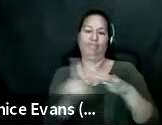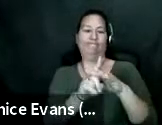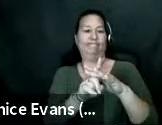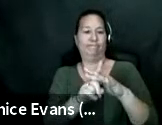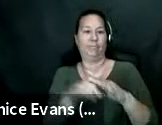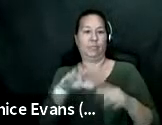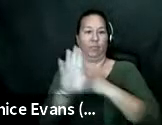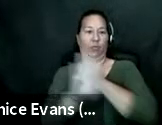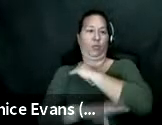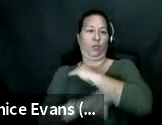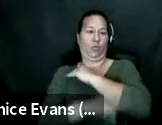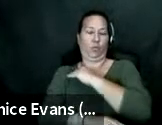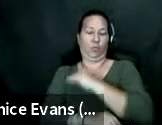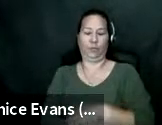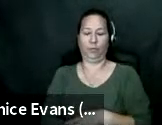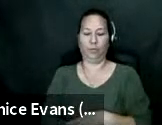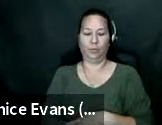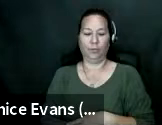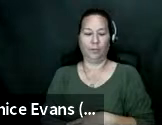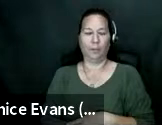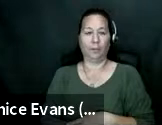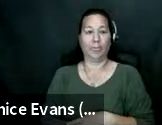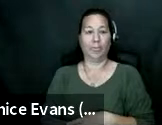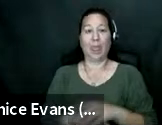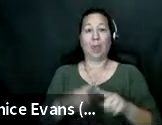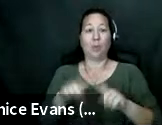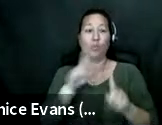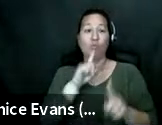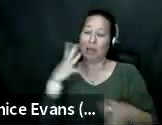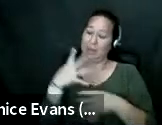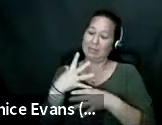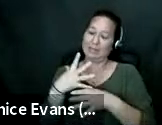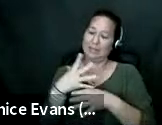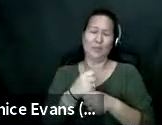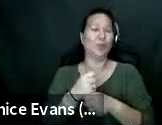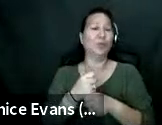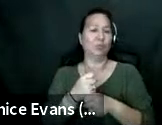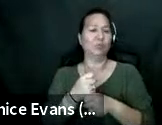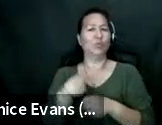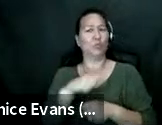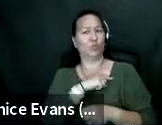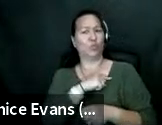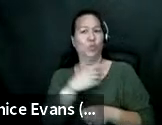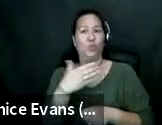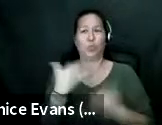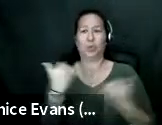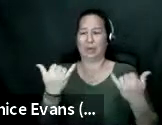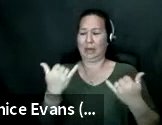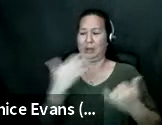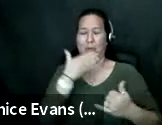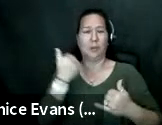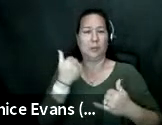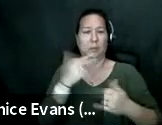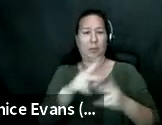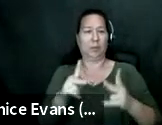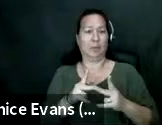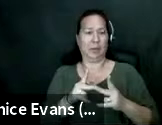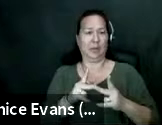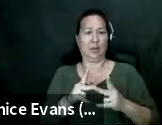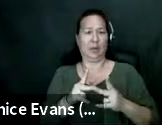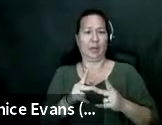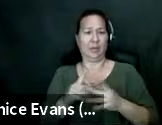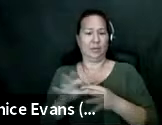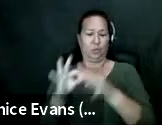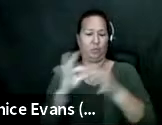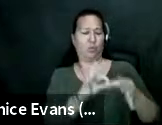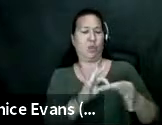So in sum, we're in a much better place than we were, and we're doing very well with vaccine, similar